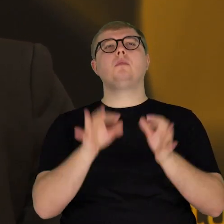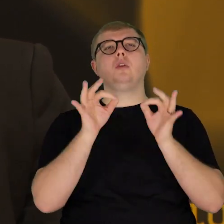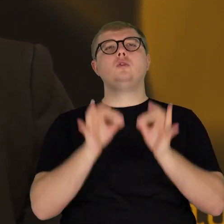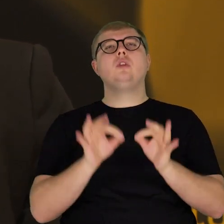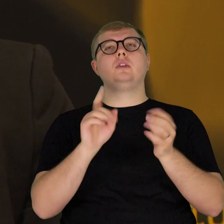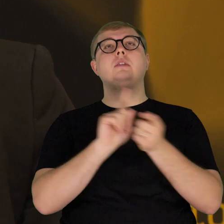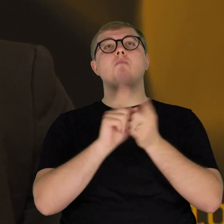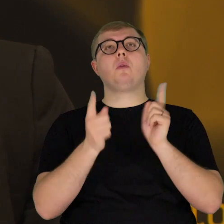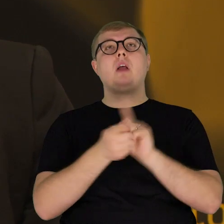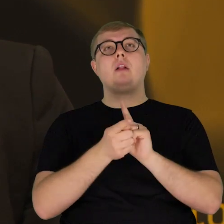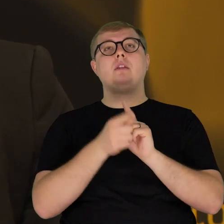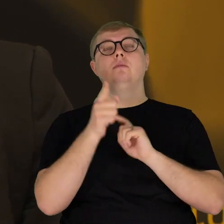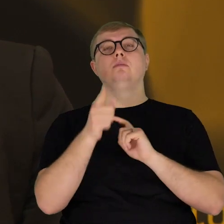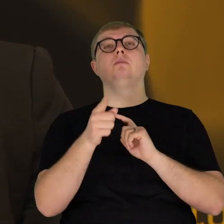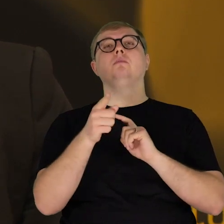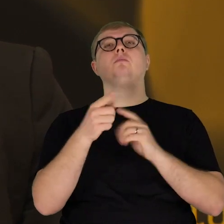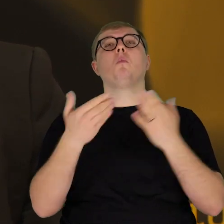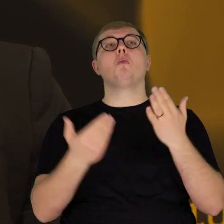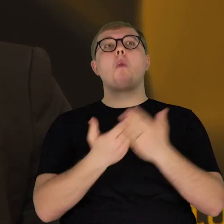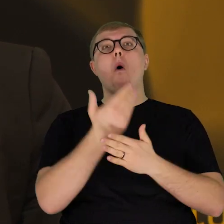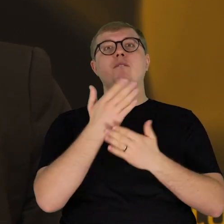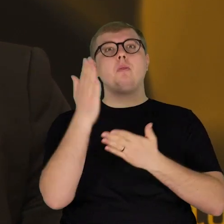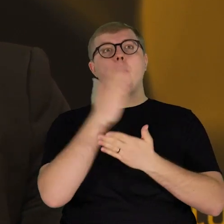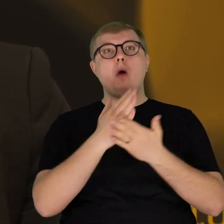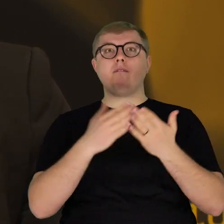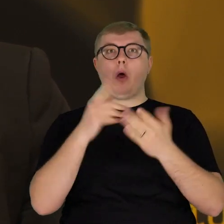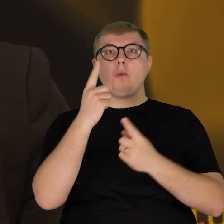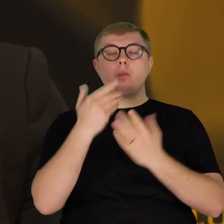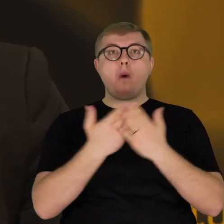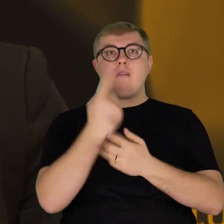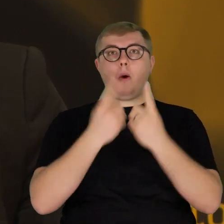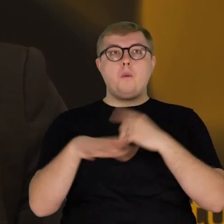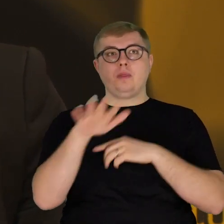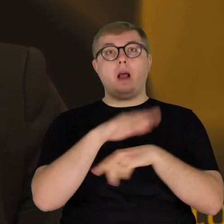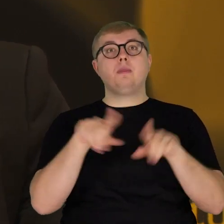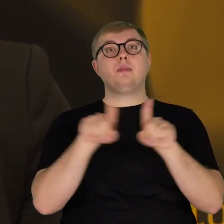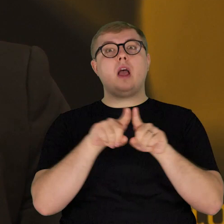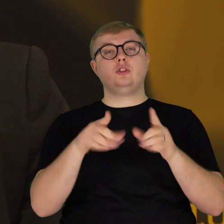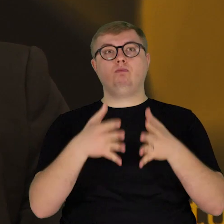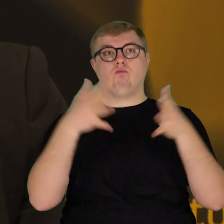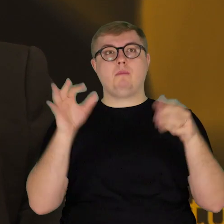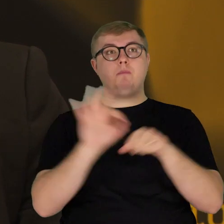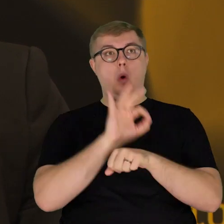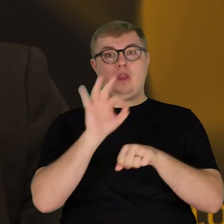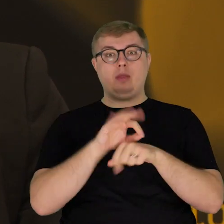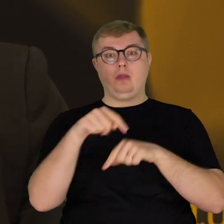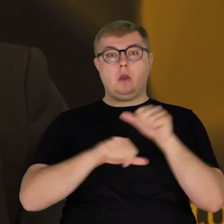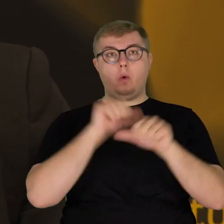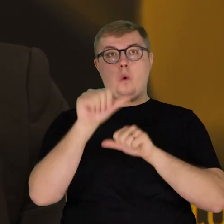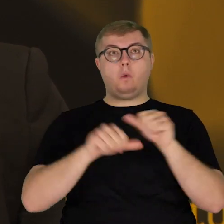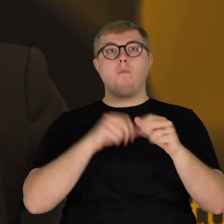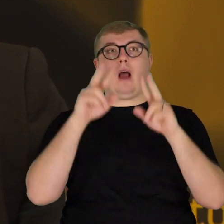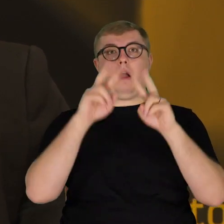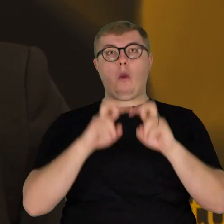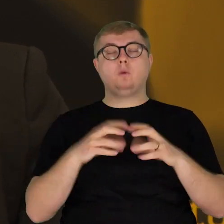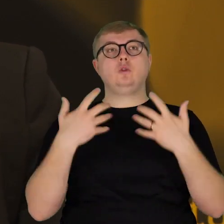is part of the bigger project of this year's Archeology of Everyday Life, which is curated by the director